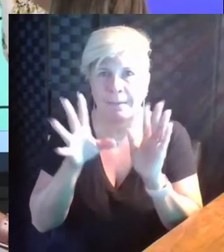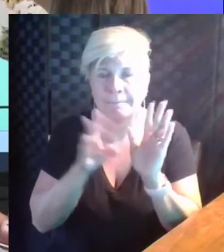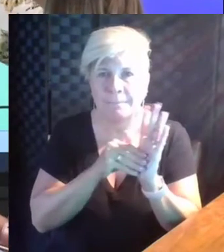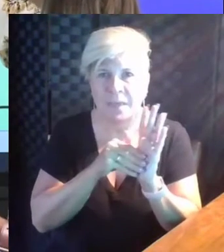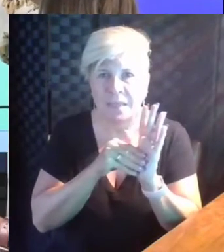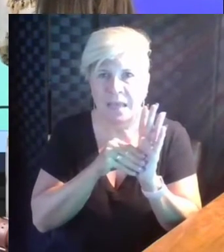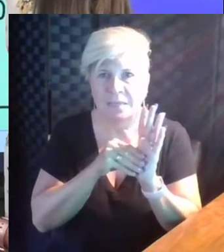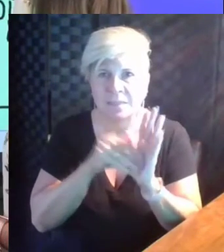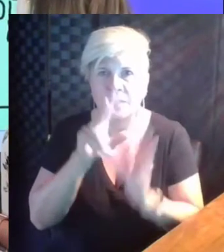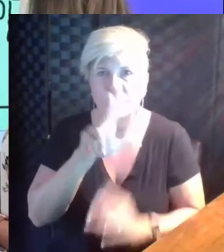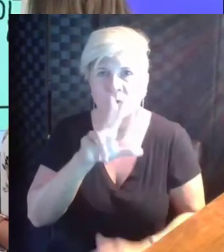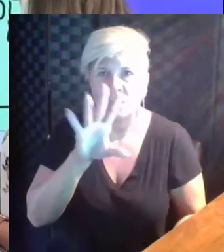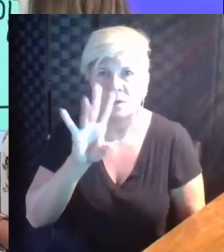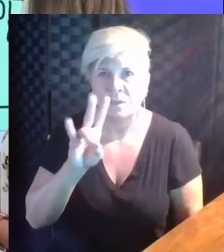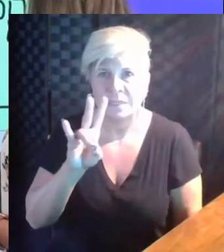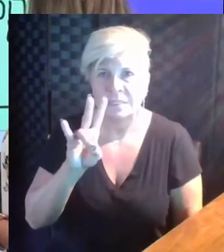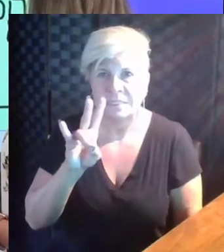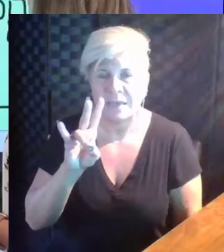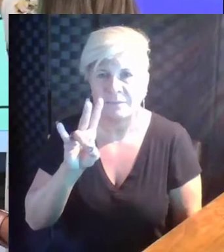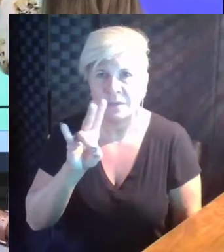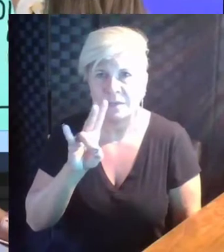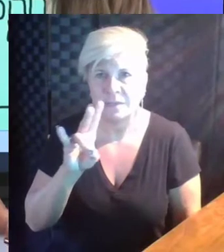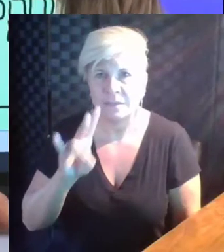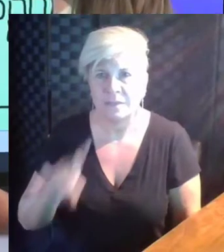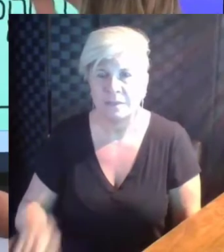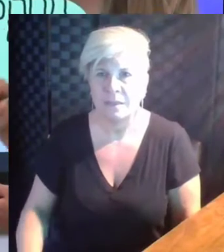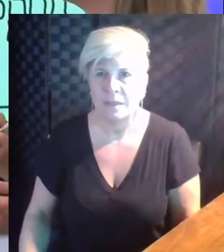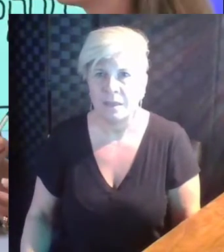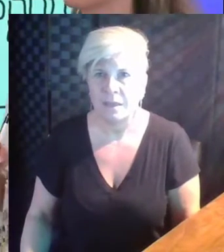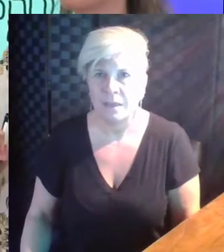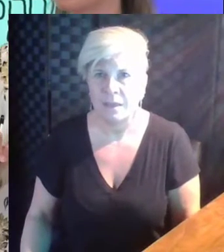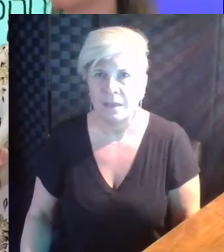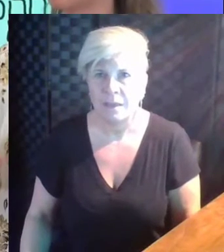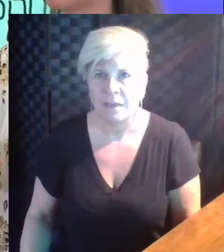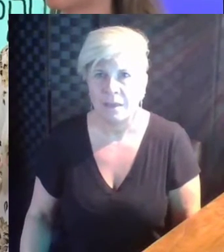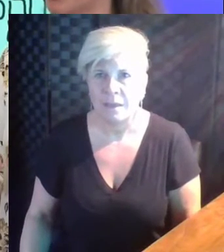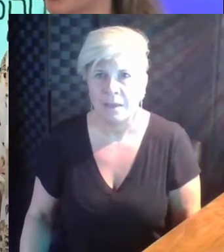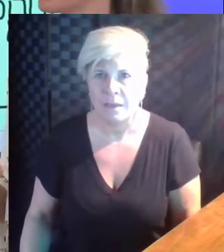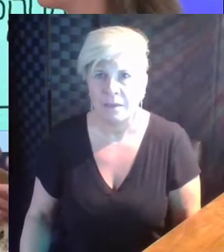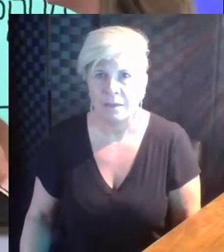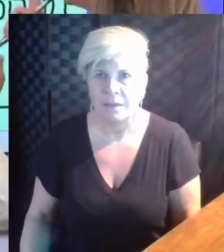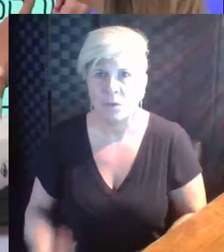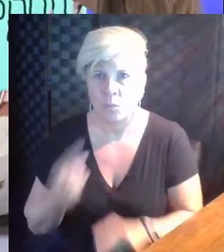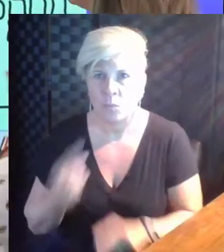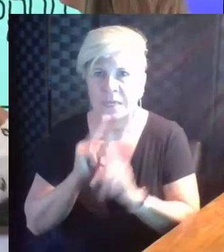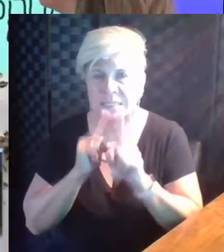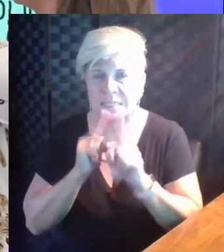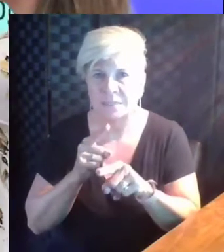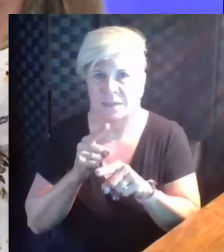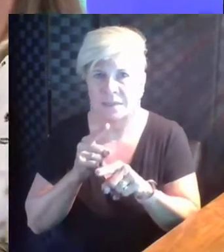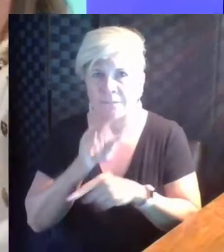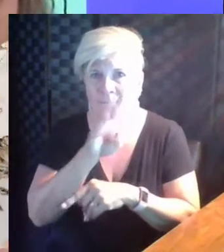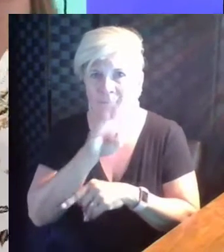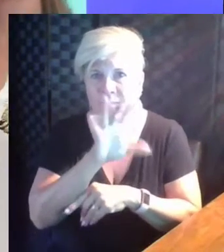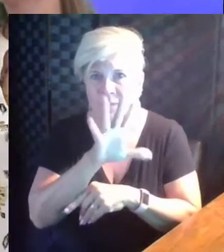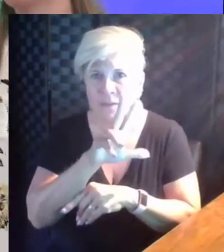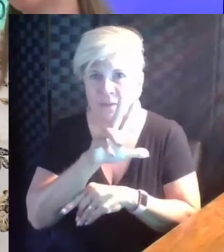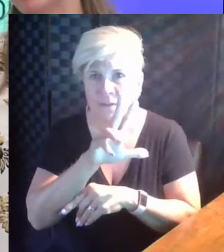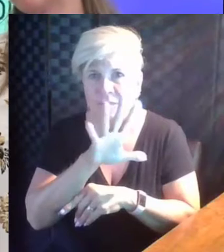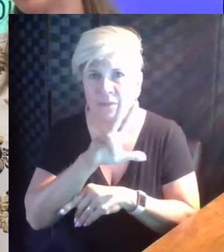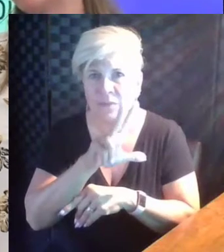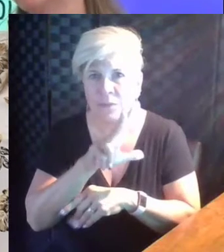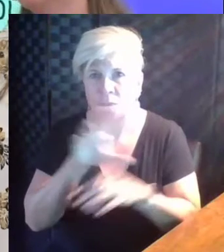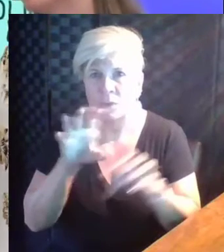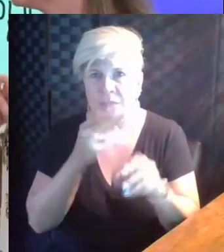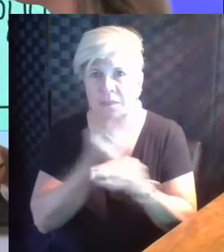416 plus 37, let's see if we get the right answer. If we get 453, then we've